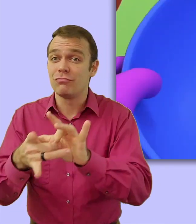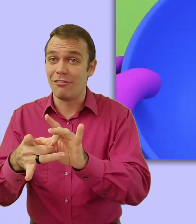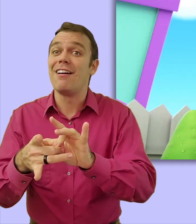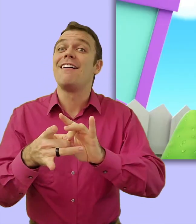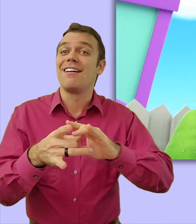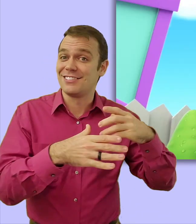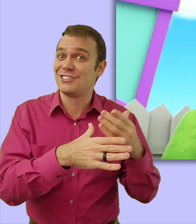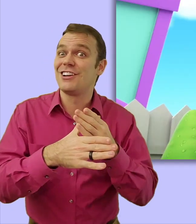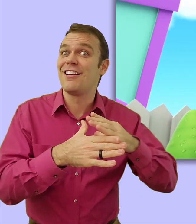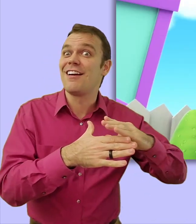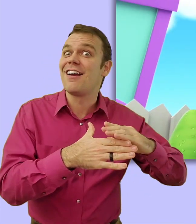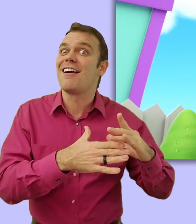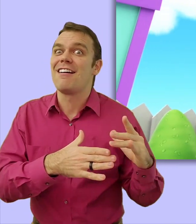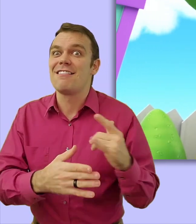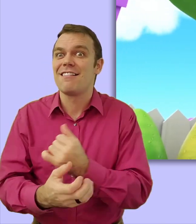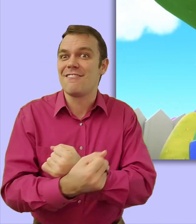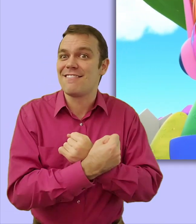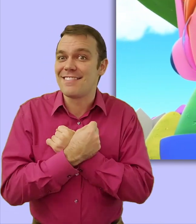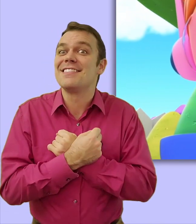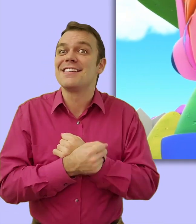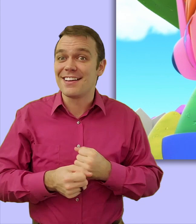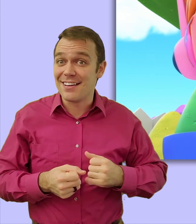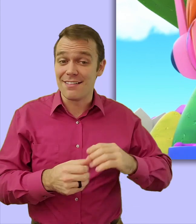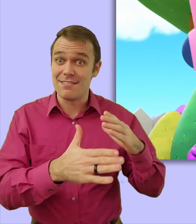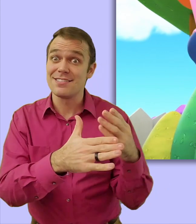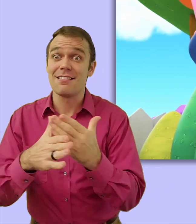caring, sharing is love.